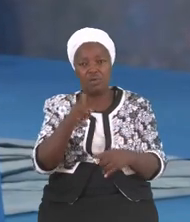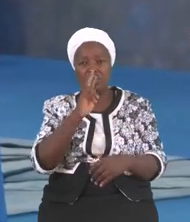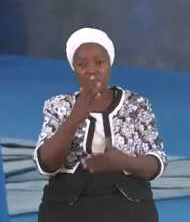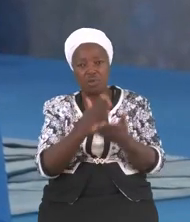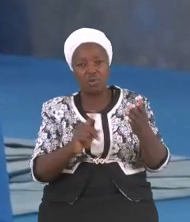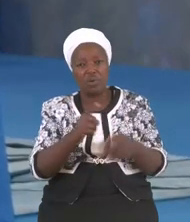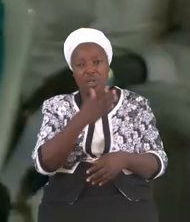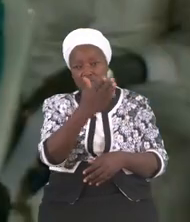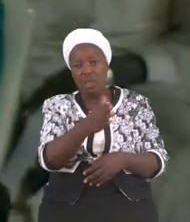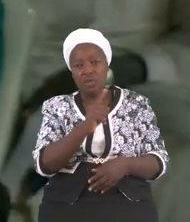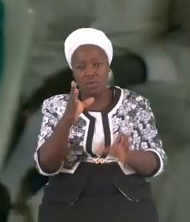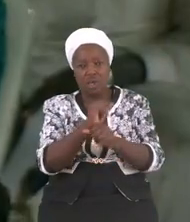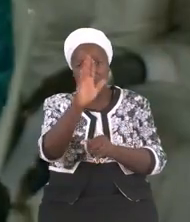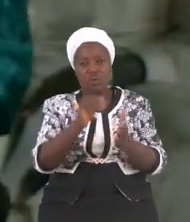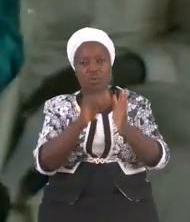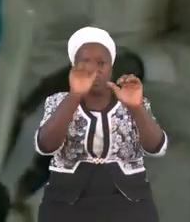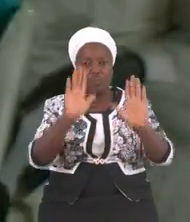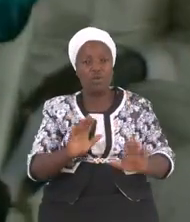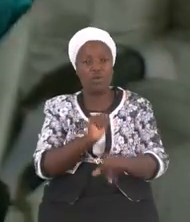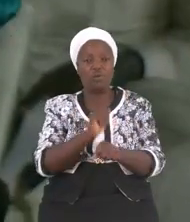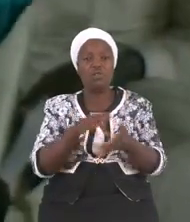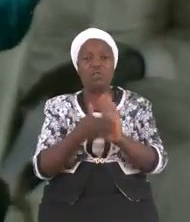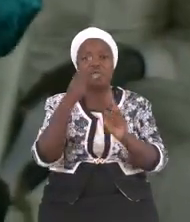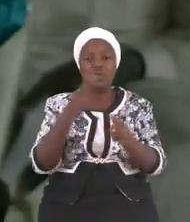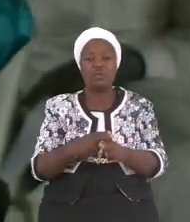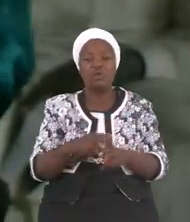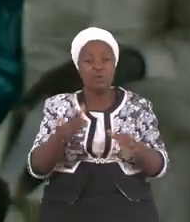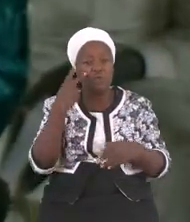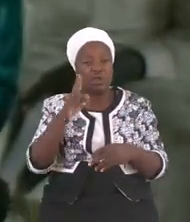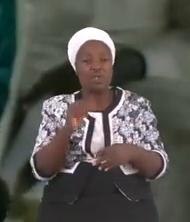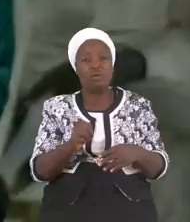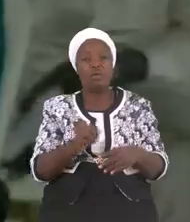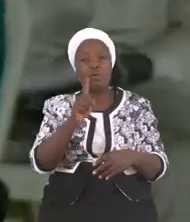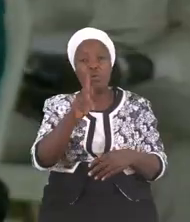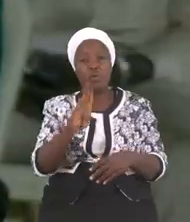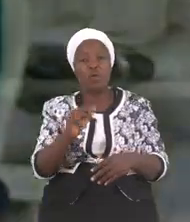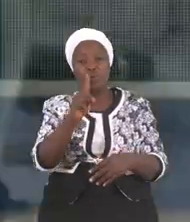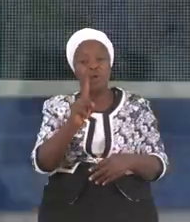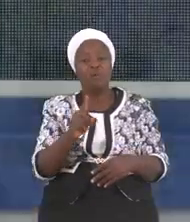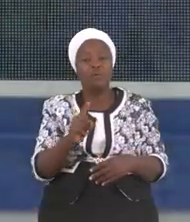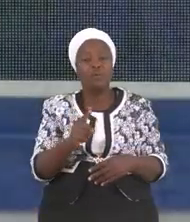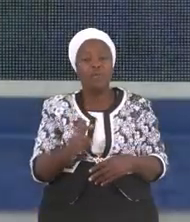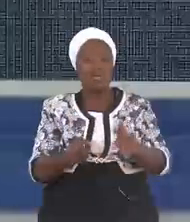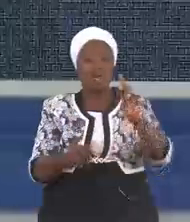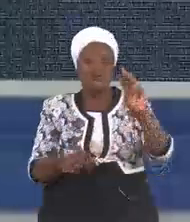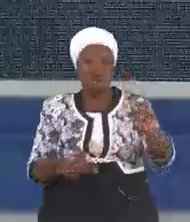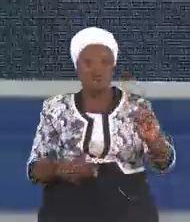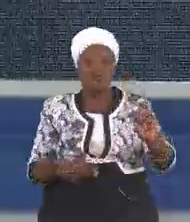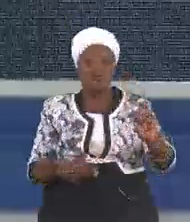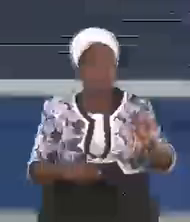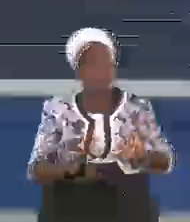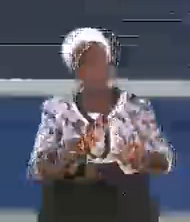and you are going to get your miracle. Let's look at them one by one. M,